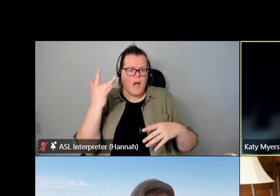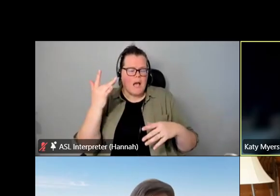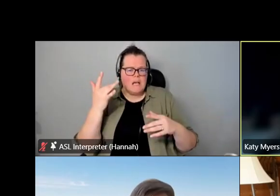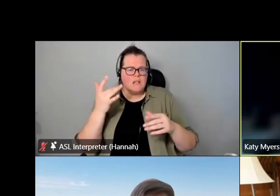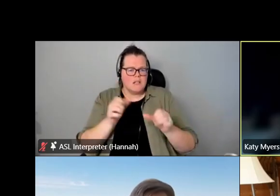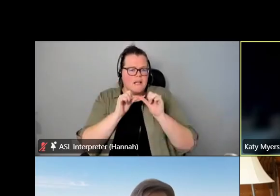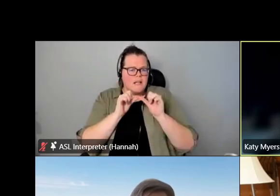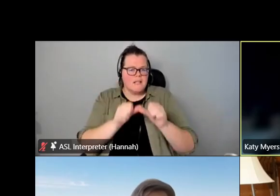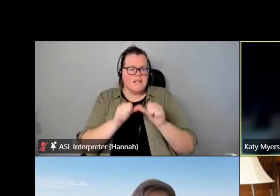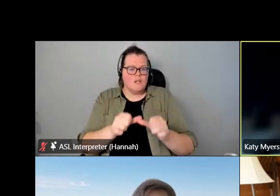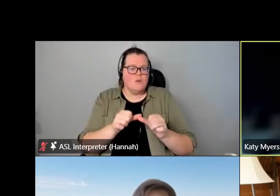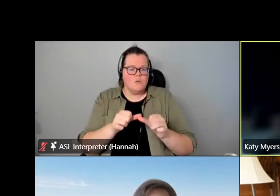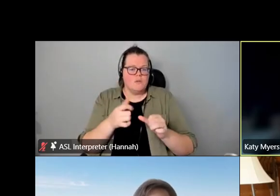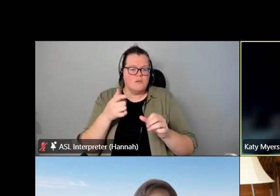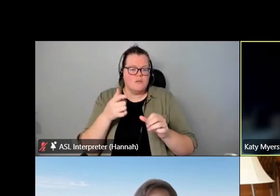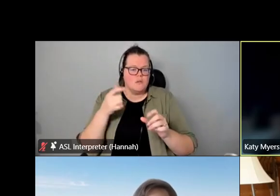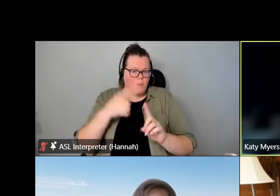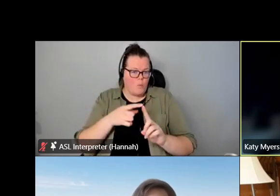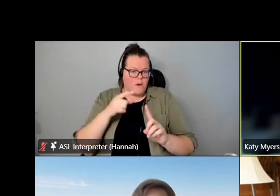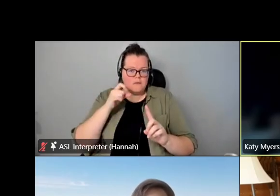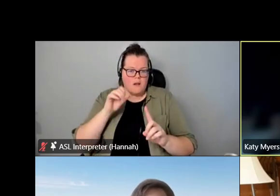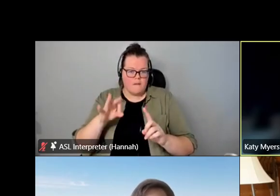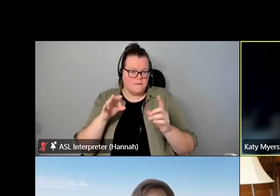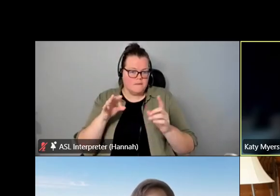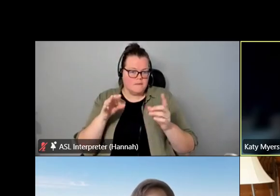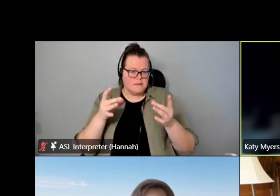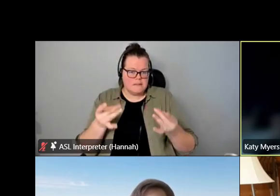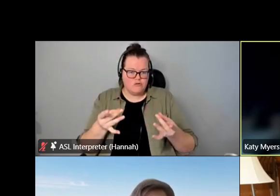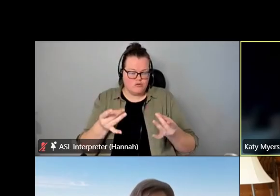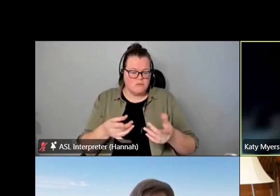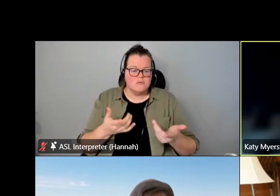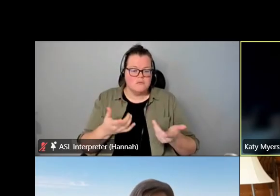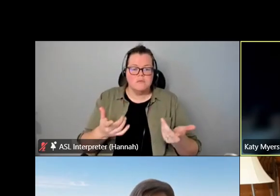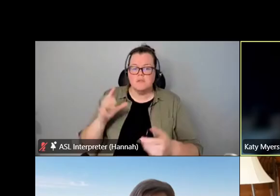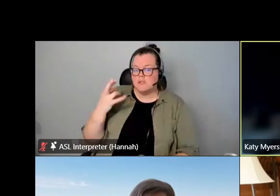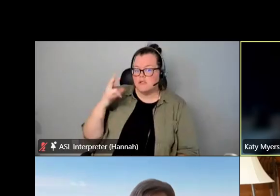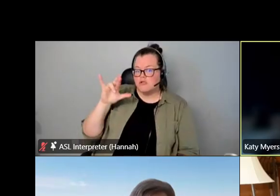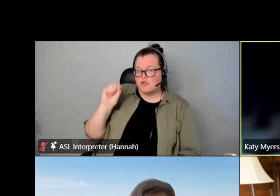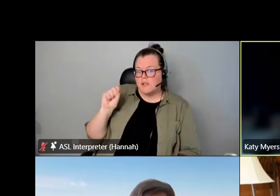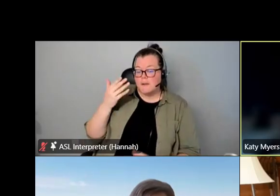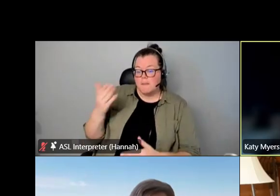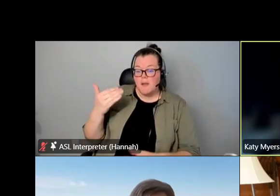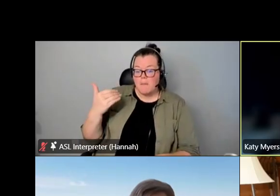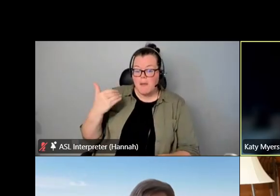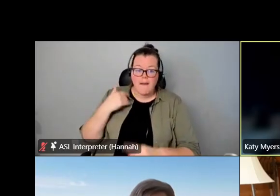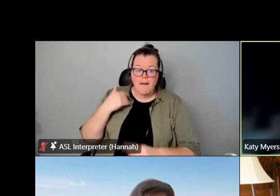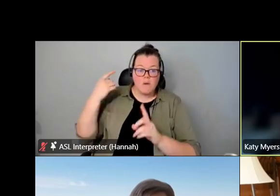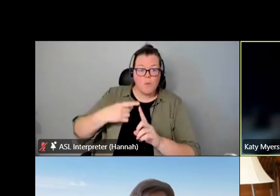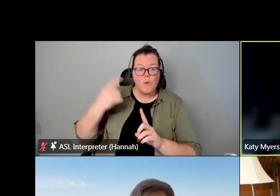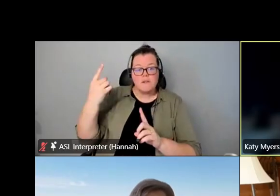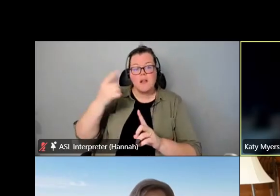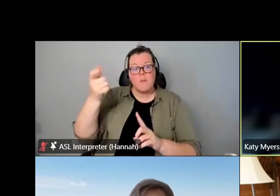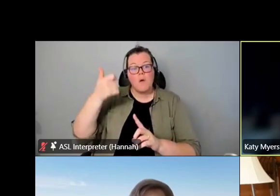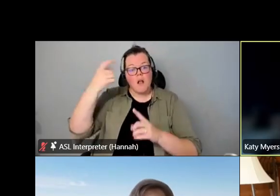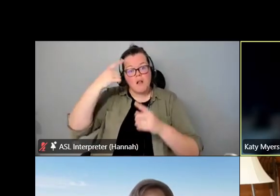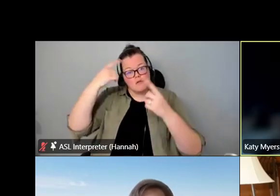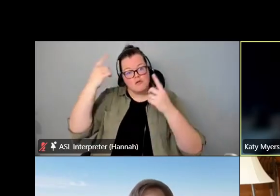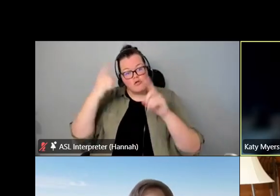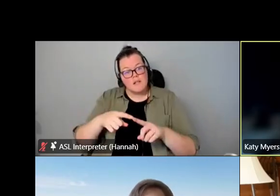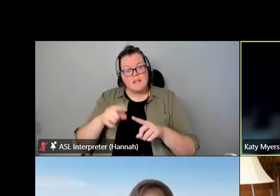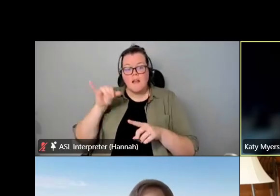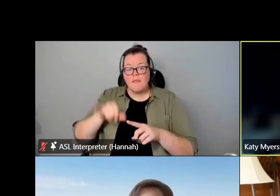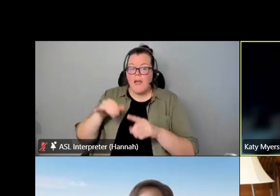of tension. Because I might have a point that someone else agrees with, and that person and I